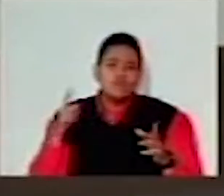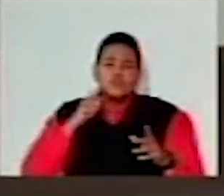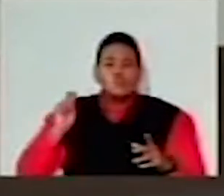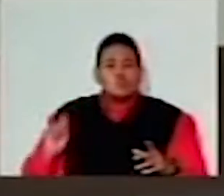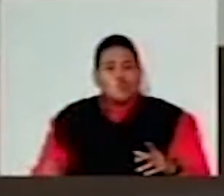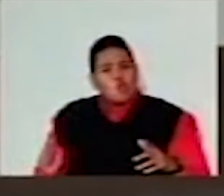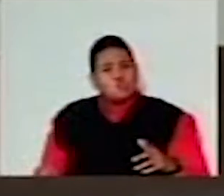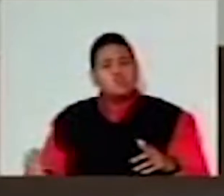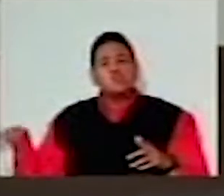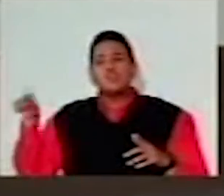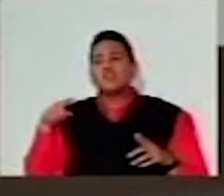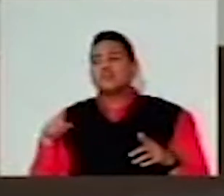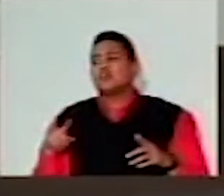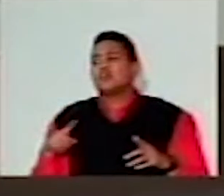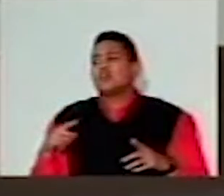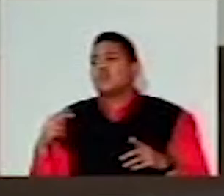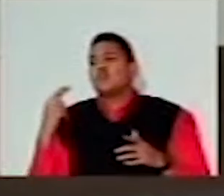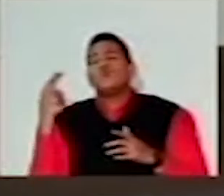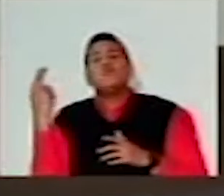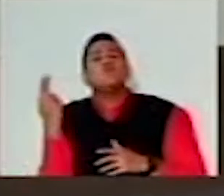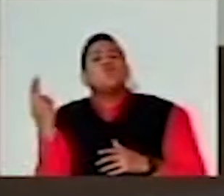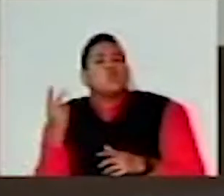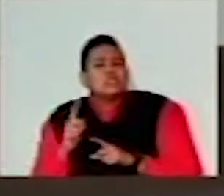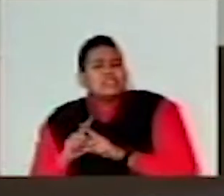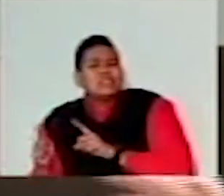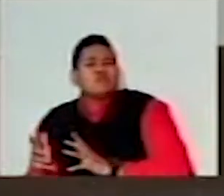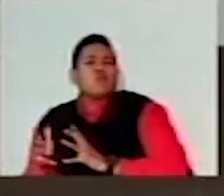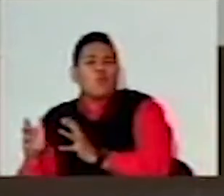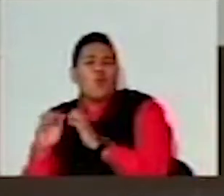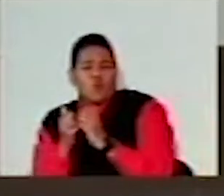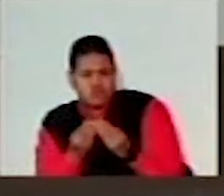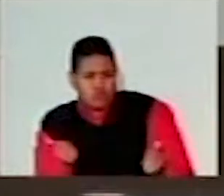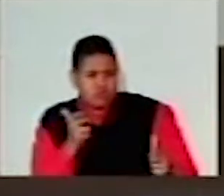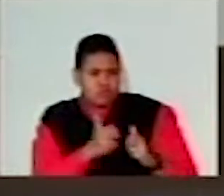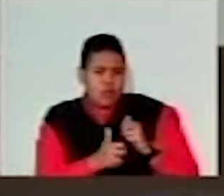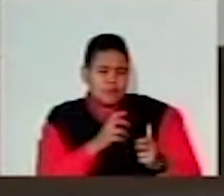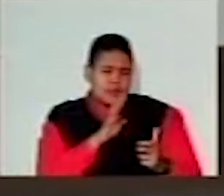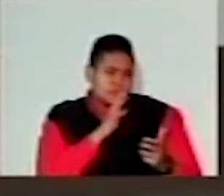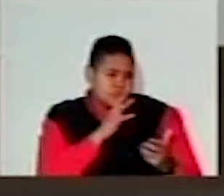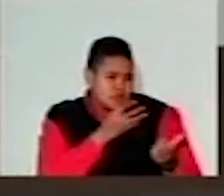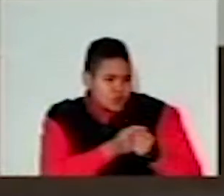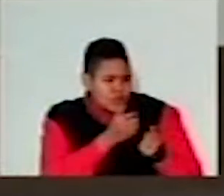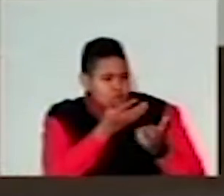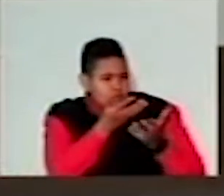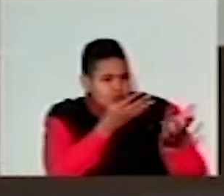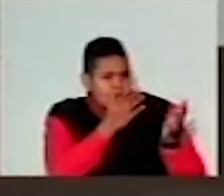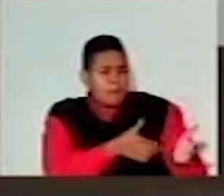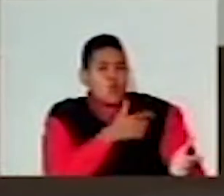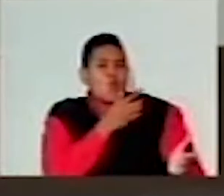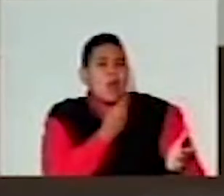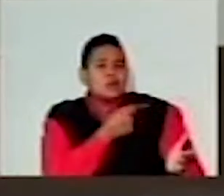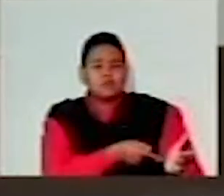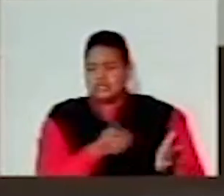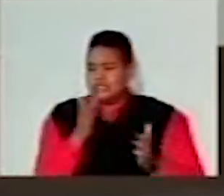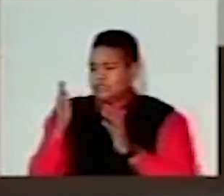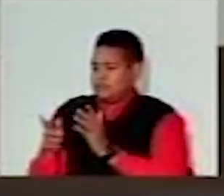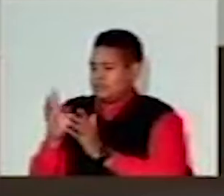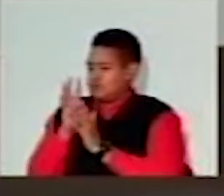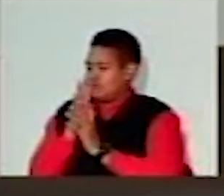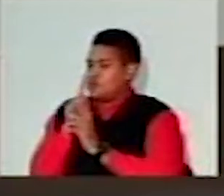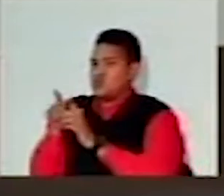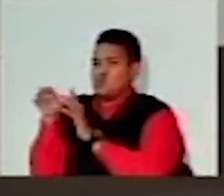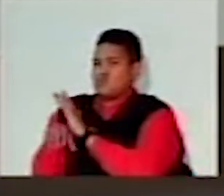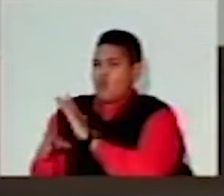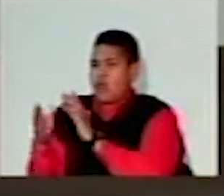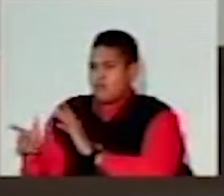judge, to utilize restorative justice, speak to the victim, speak to the offender, speak to the witnesses. Is this a